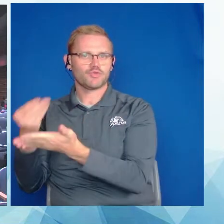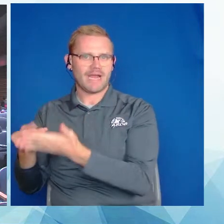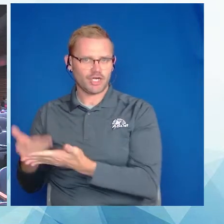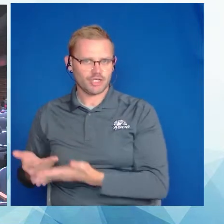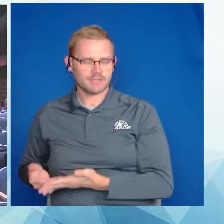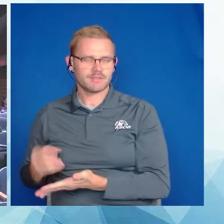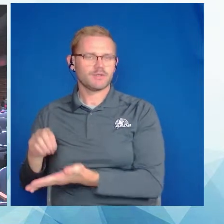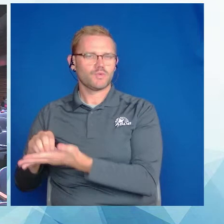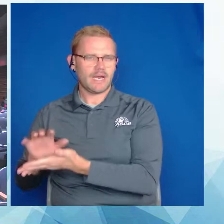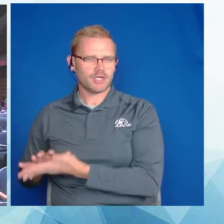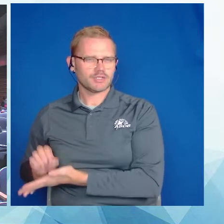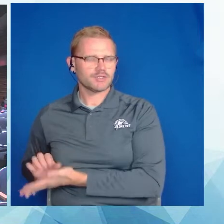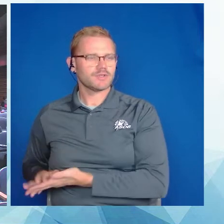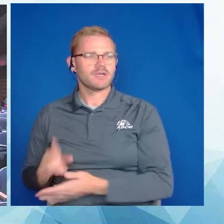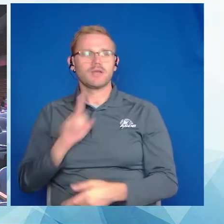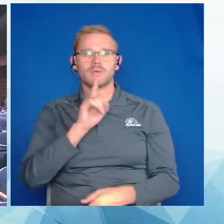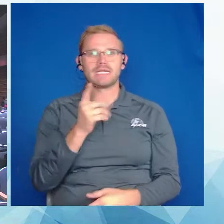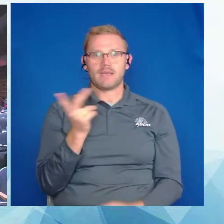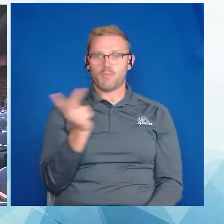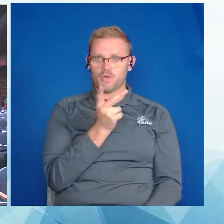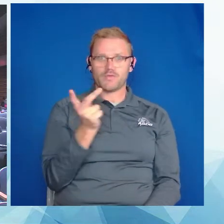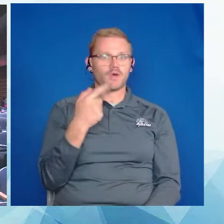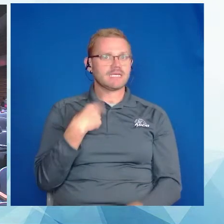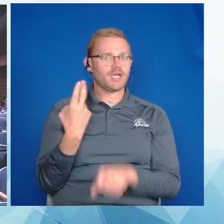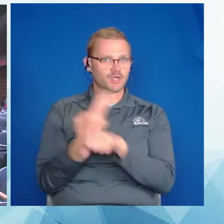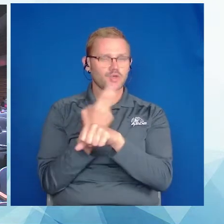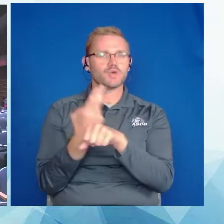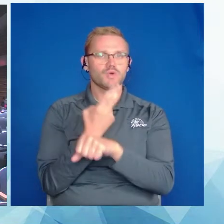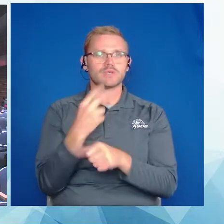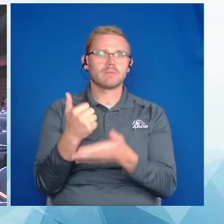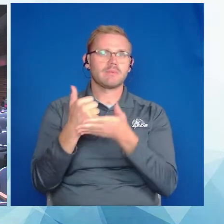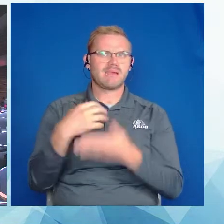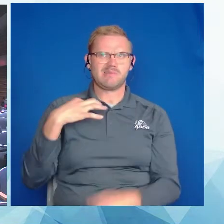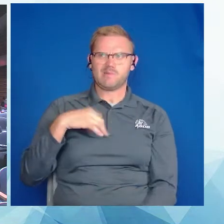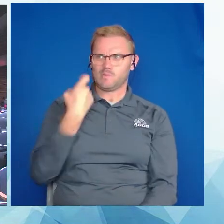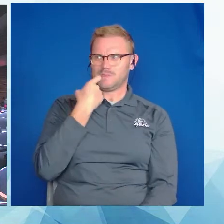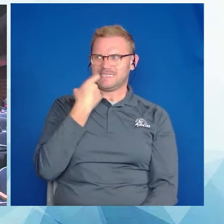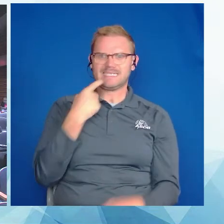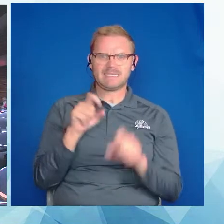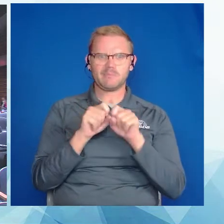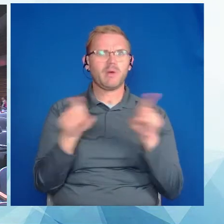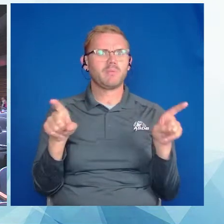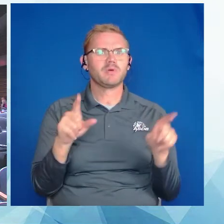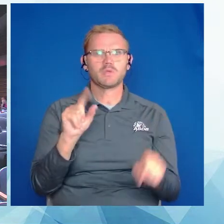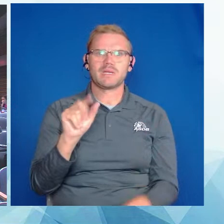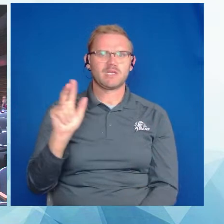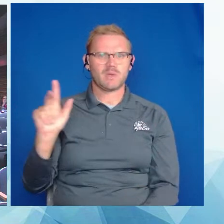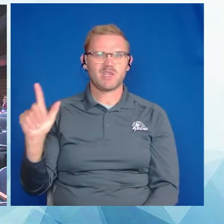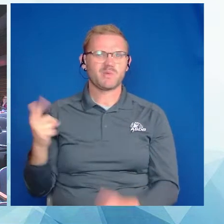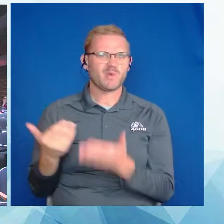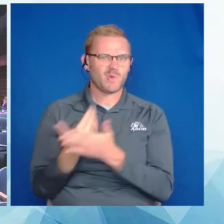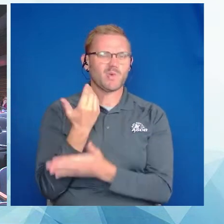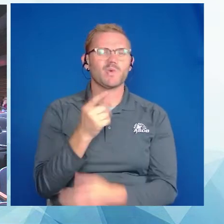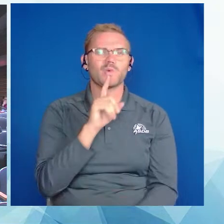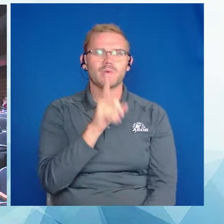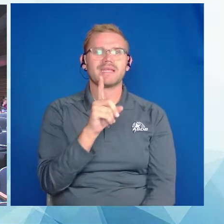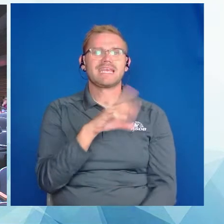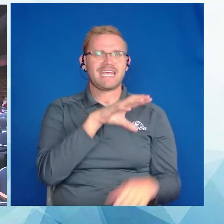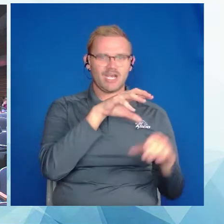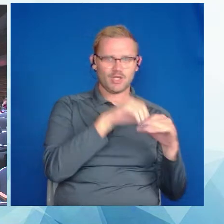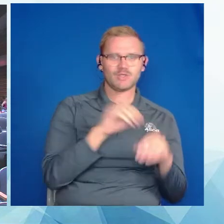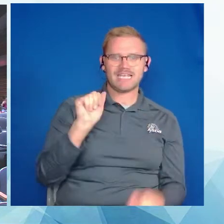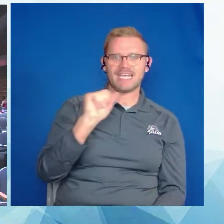that I often refer to. They are very recent. They're done in 2023. They include the Attorney General's